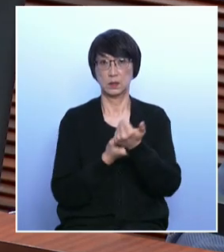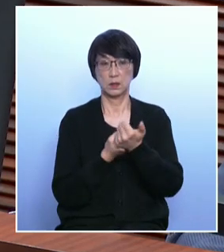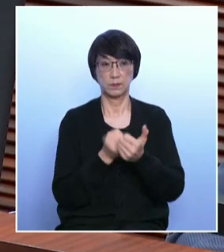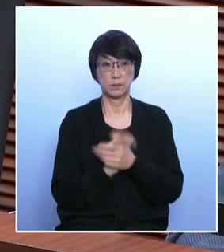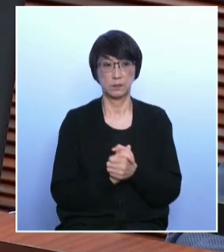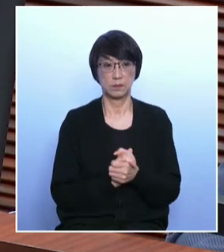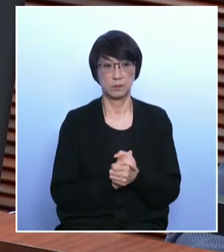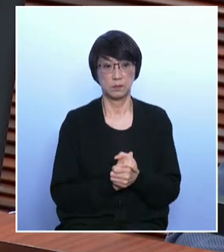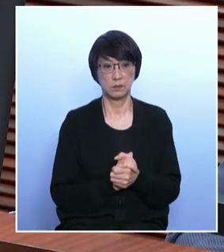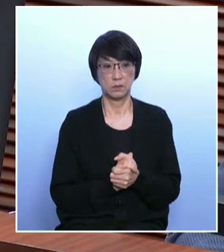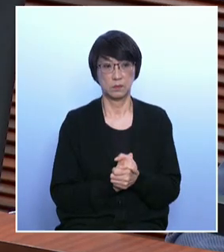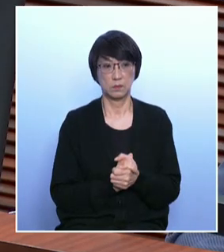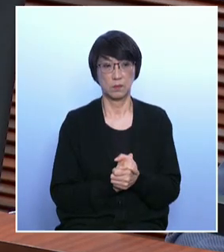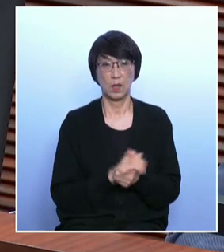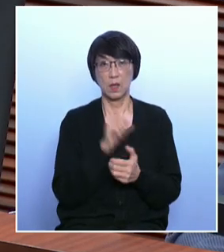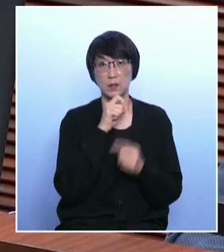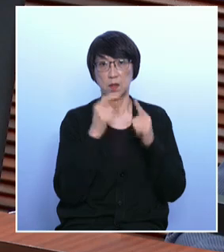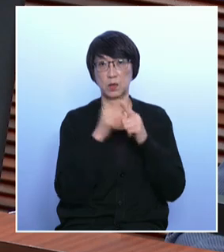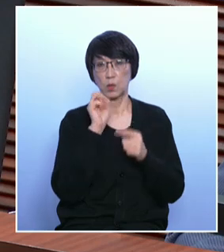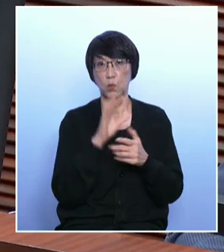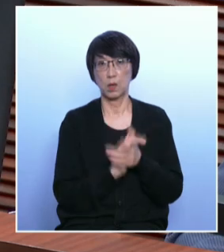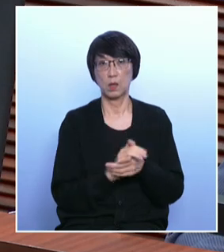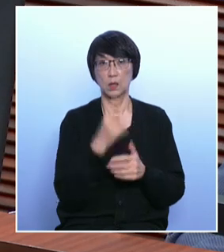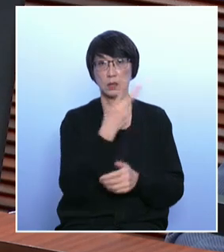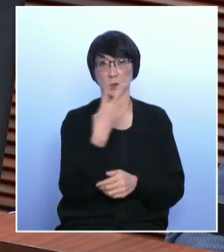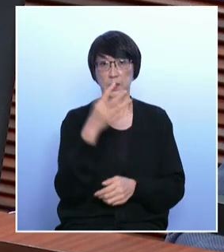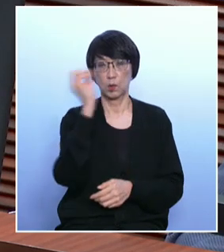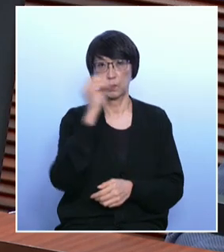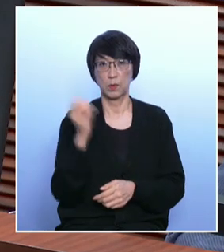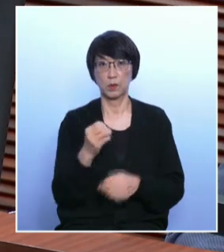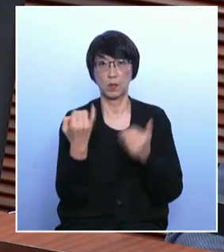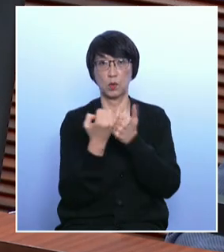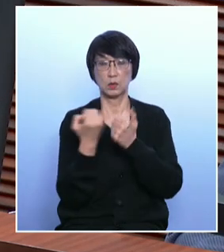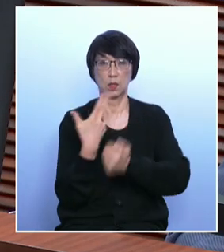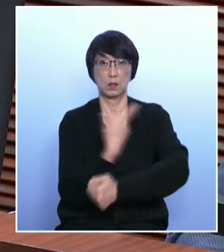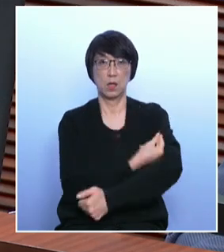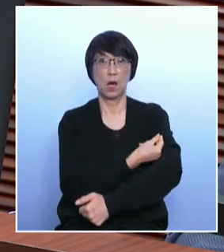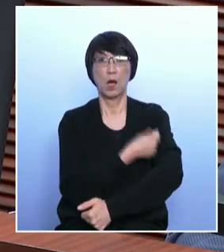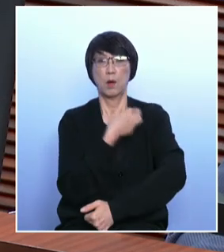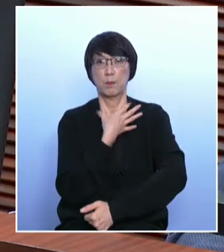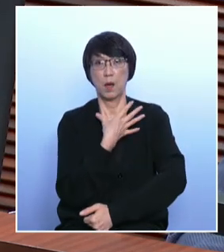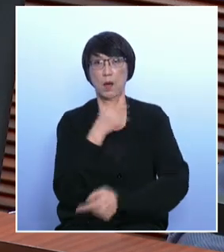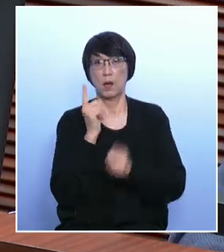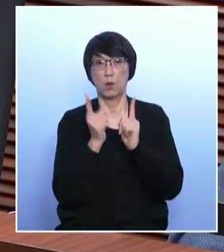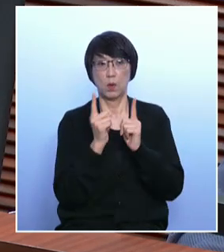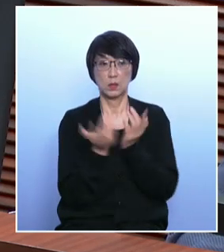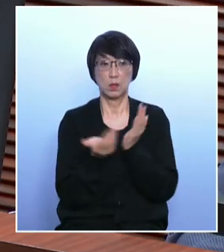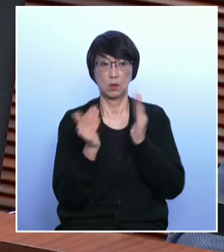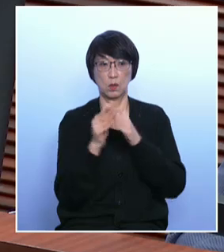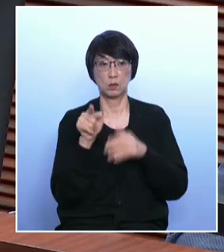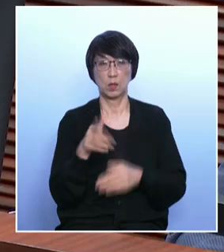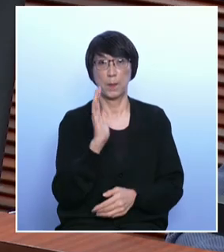by paying on their own. So we would definitely support the free vaccination program for our female